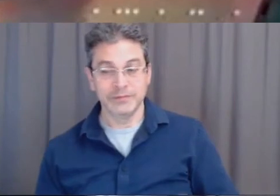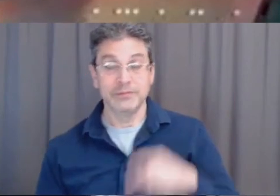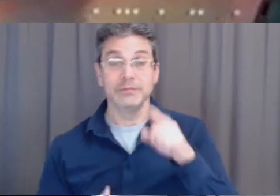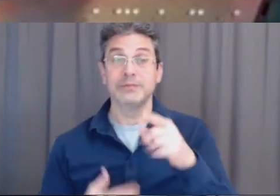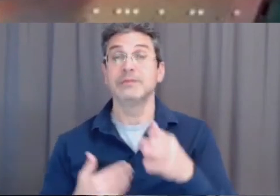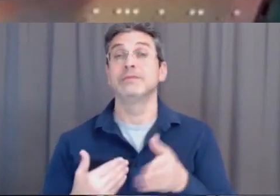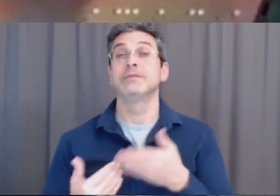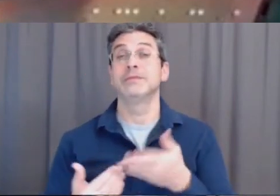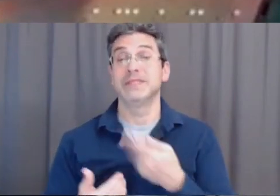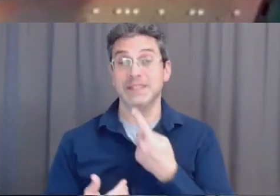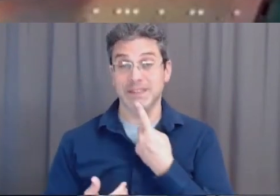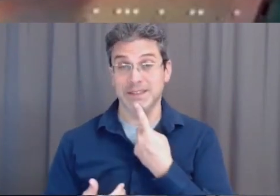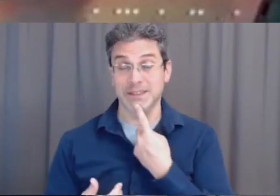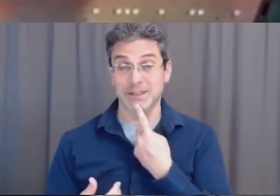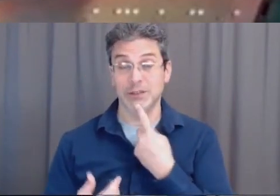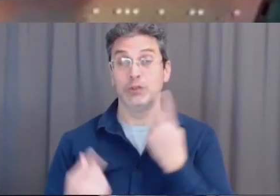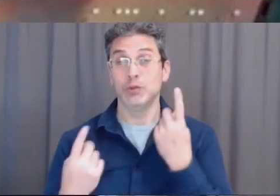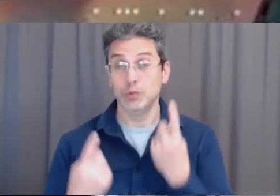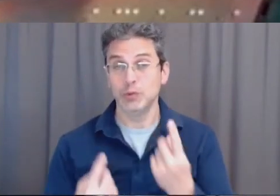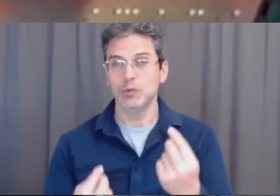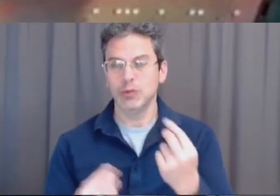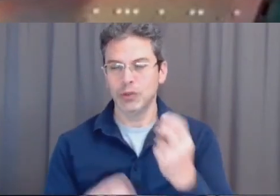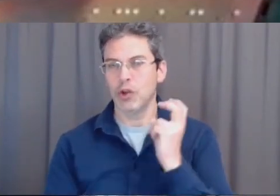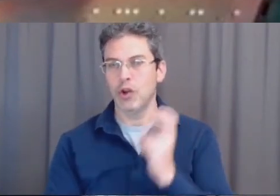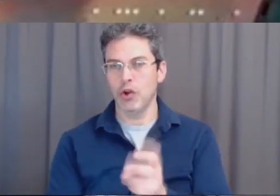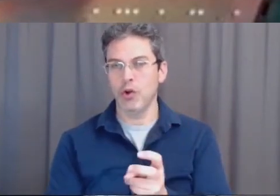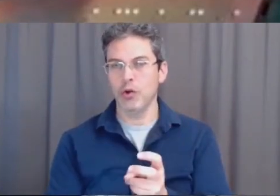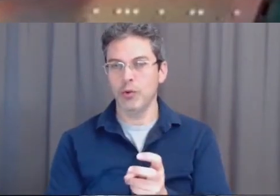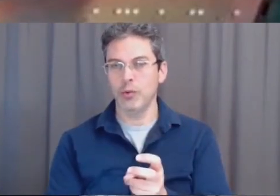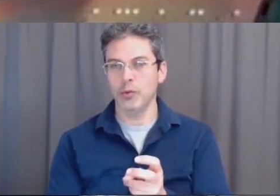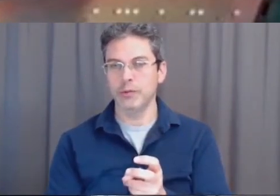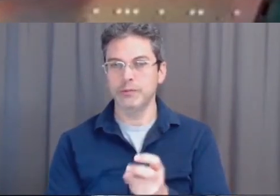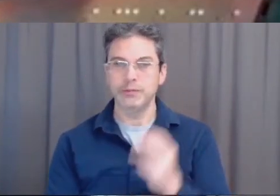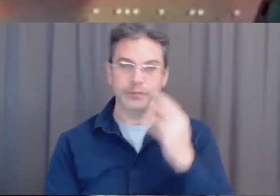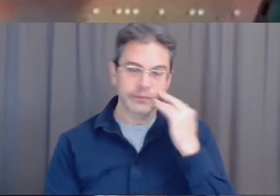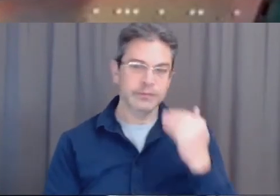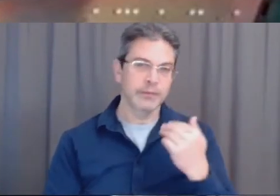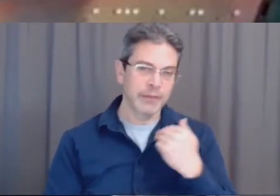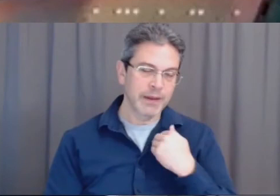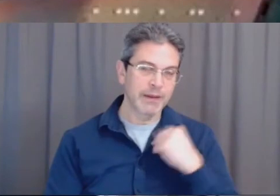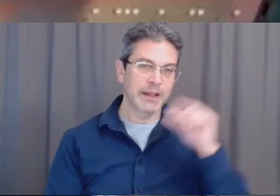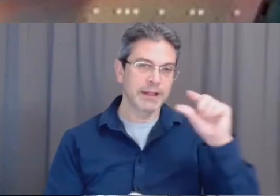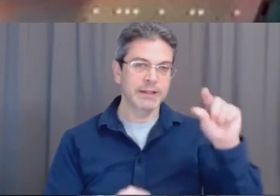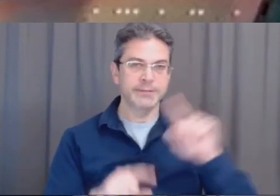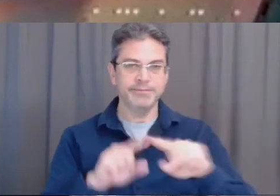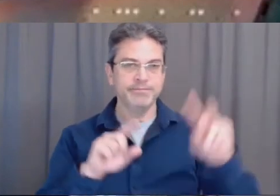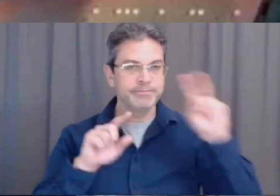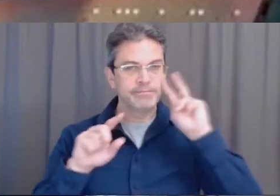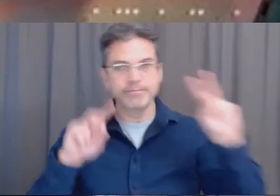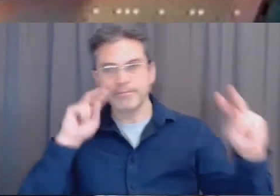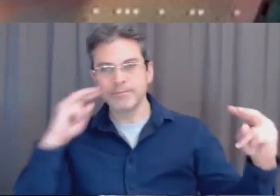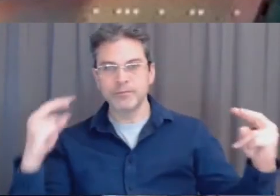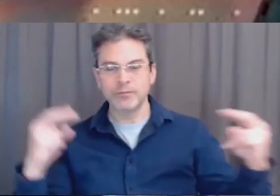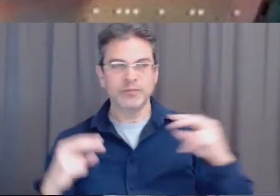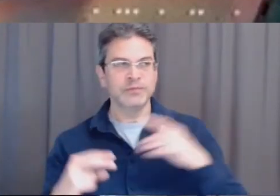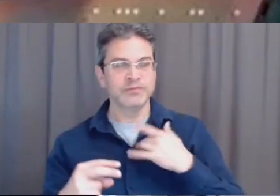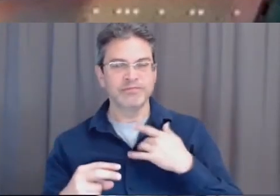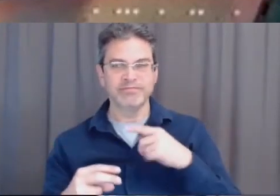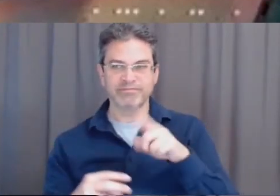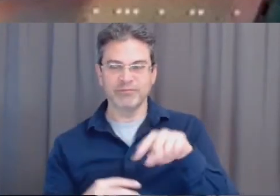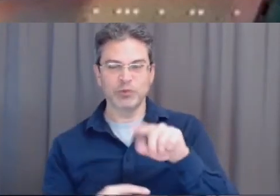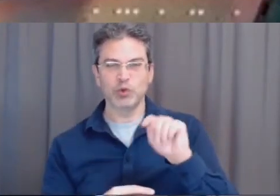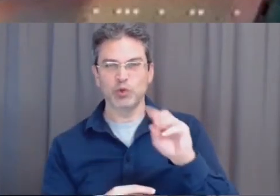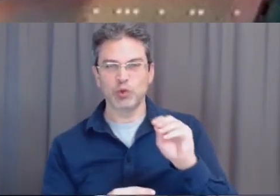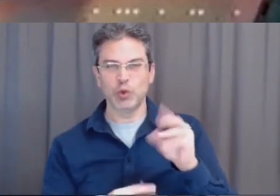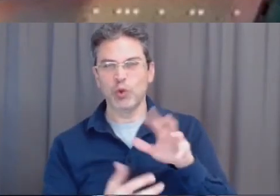to do when we have parties competing with each other to have various governments be seen as being too soft on China. But